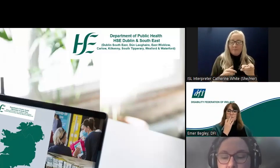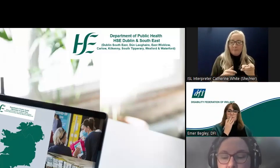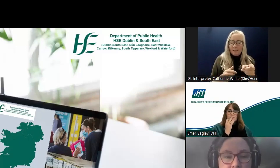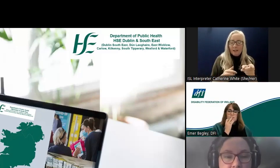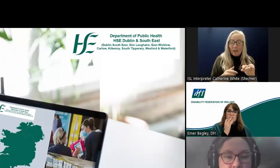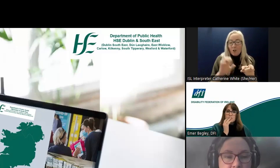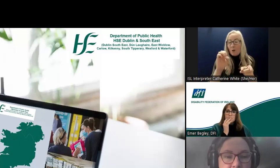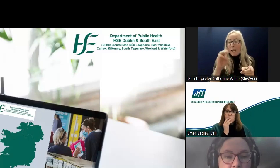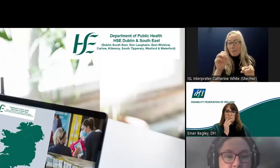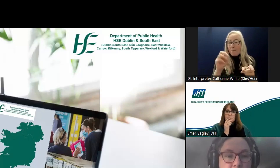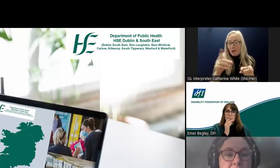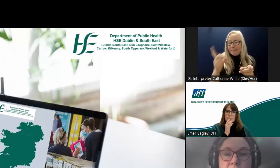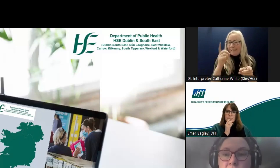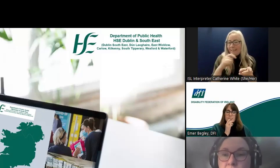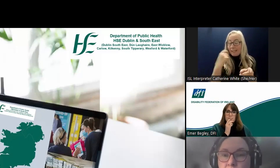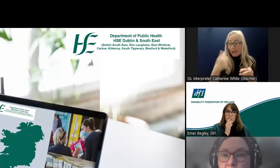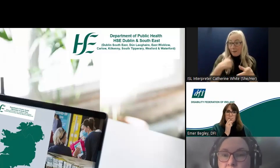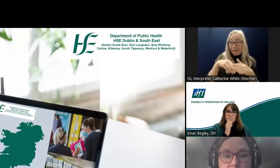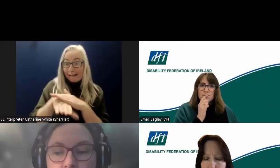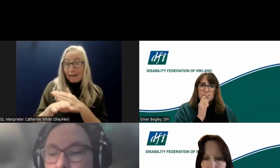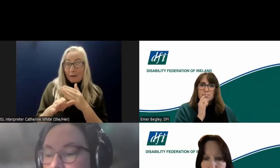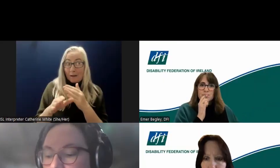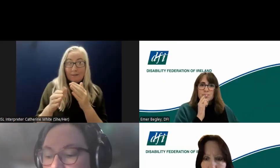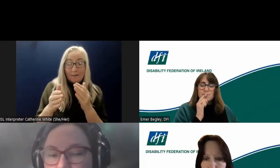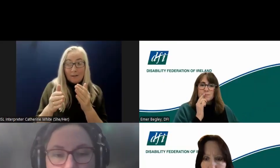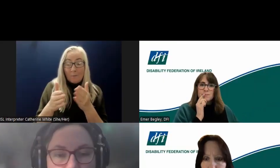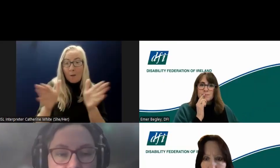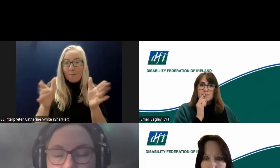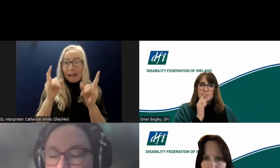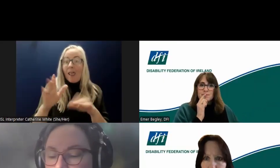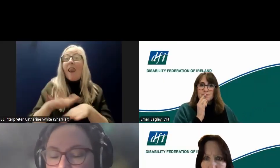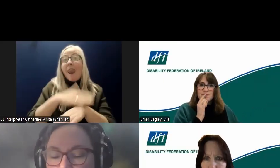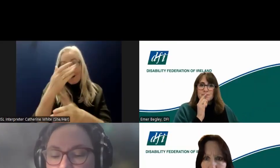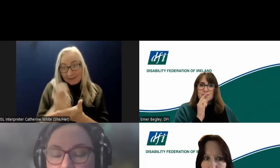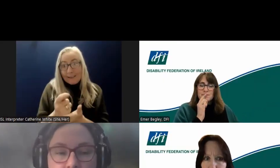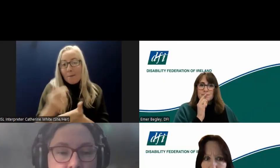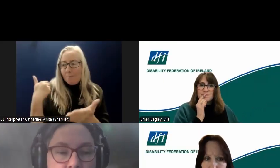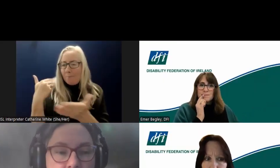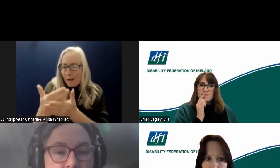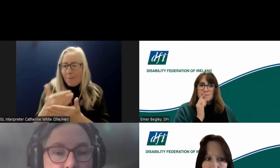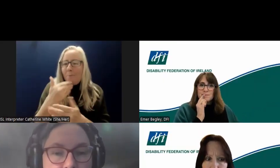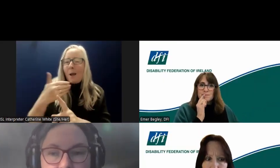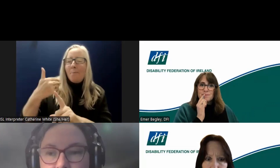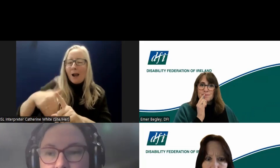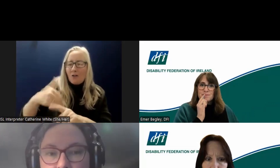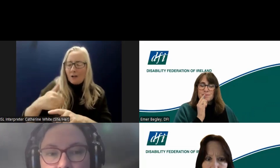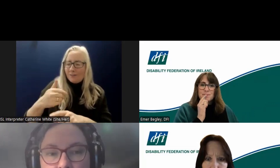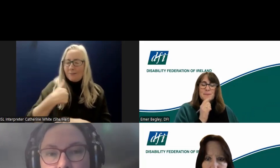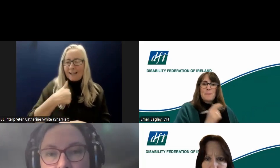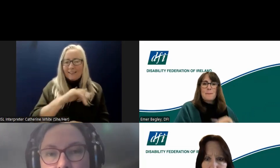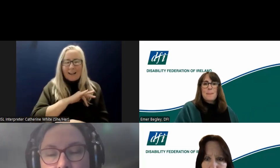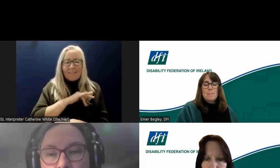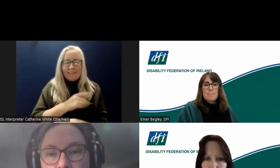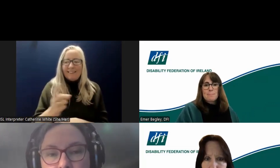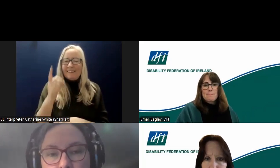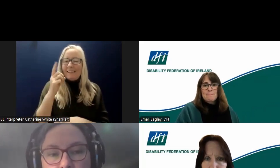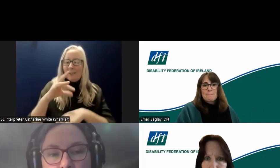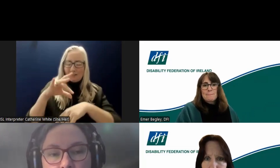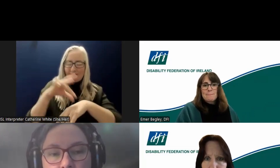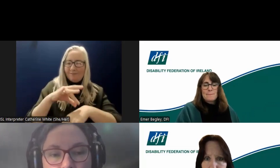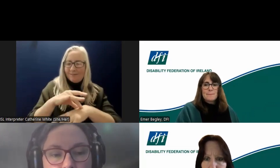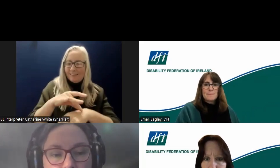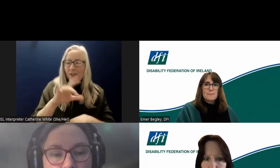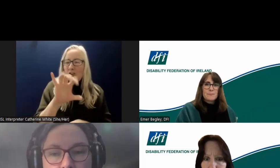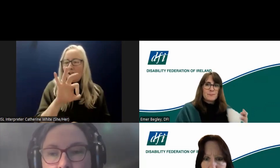As Emer said, I've been in public health for a long time, but I also have a background of being a GP in the past as well,